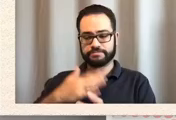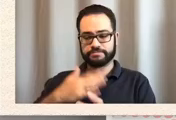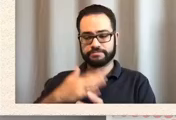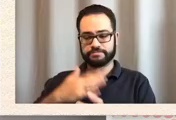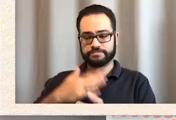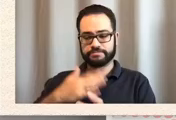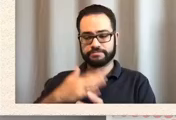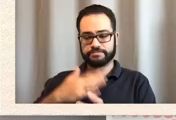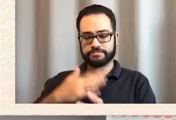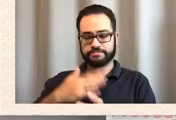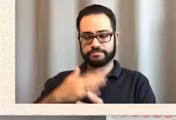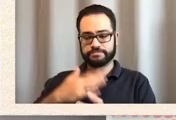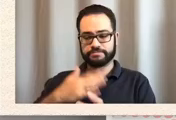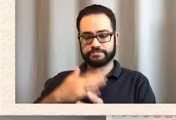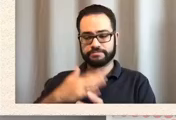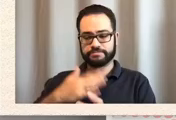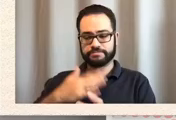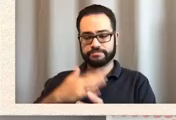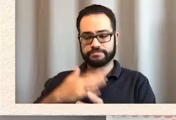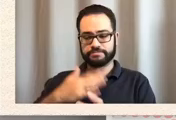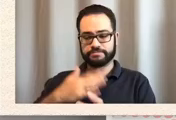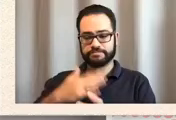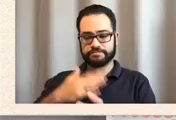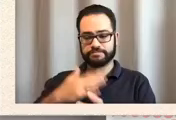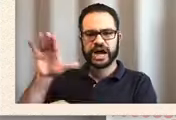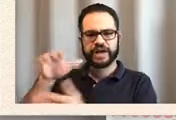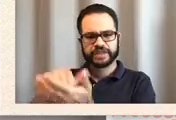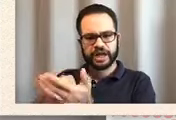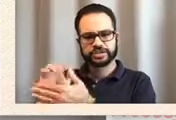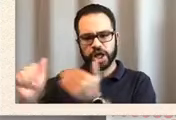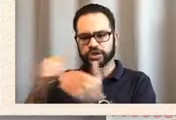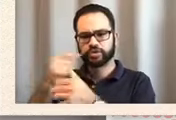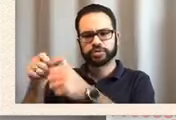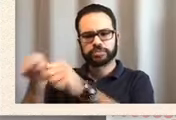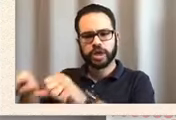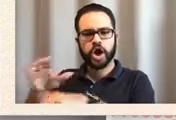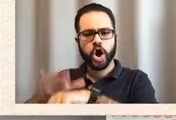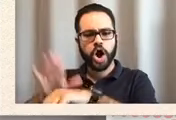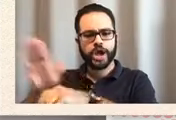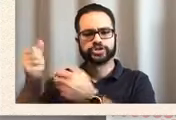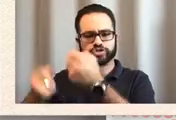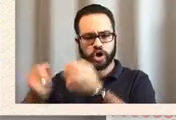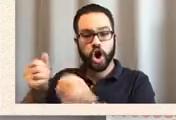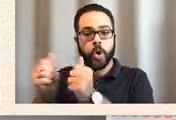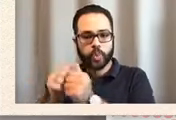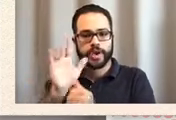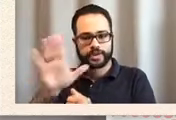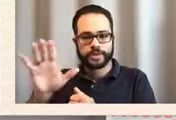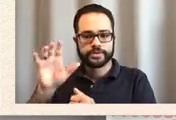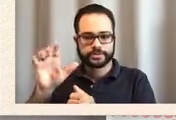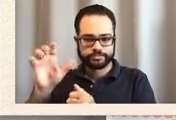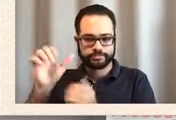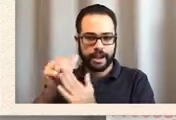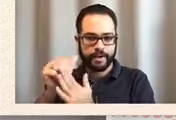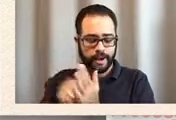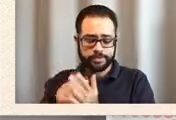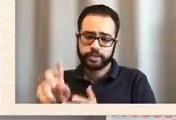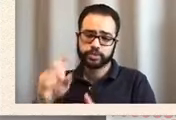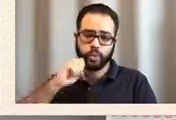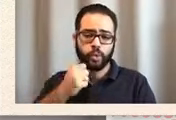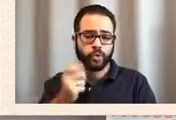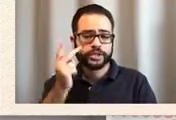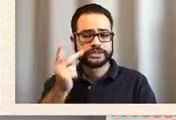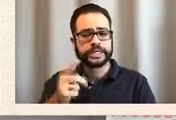to save up, $4,000 or $5,000 and put a down payment on a car with his ABLE account. So that was pretty cool to see. But yeah, housing,